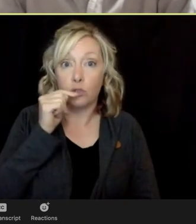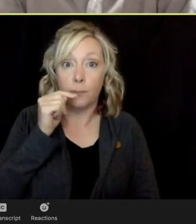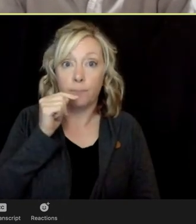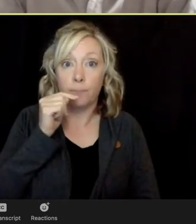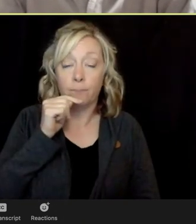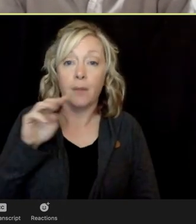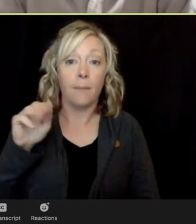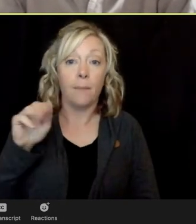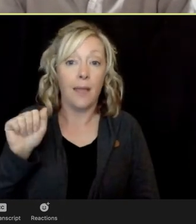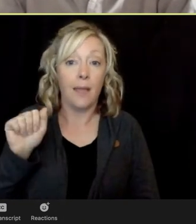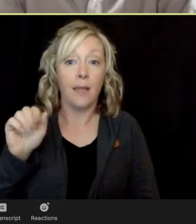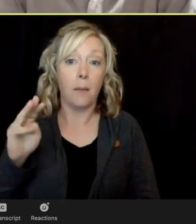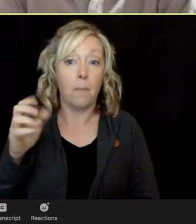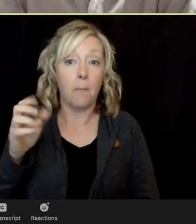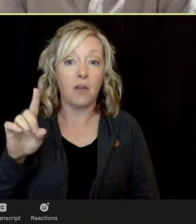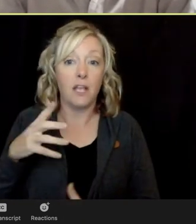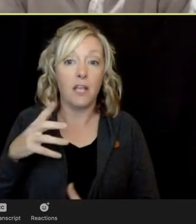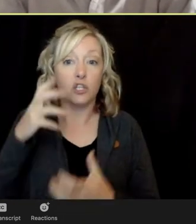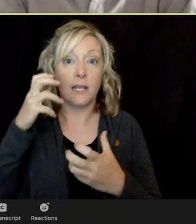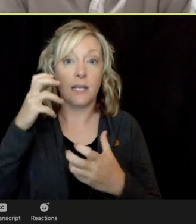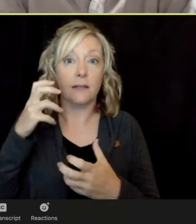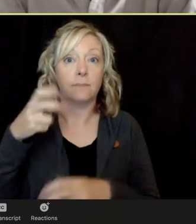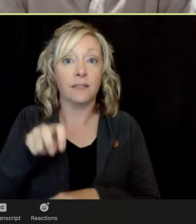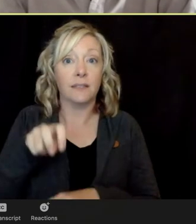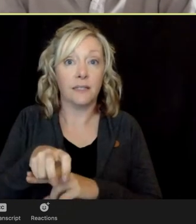are mildly agitated. They're seated.